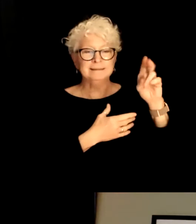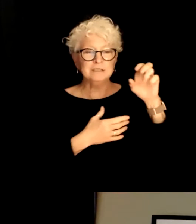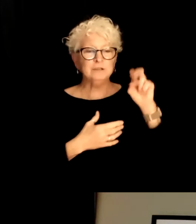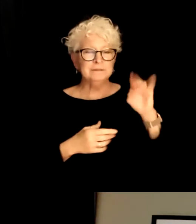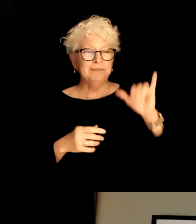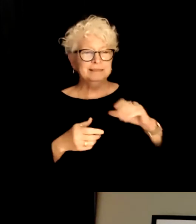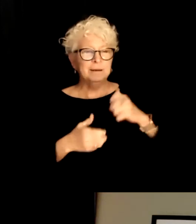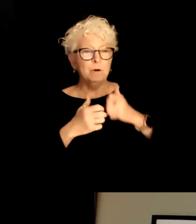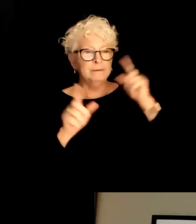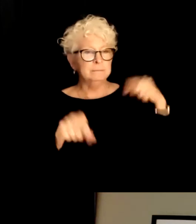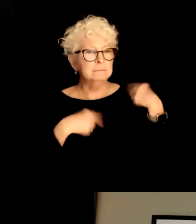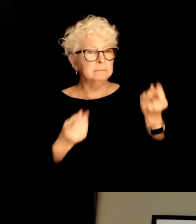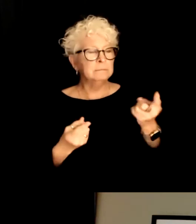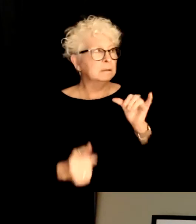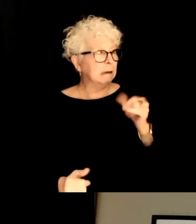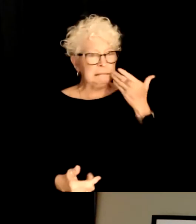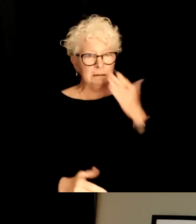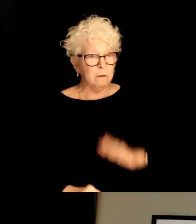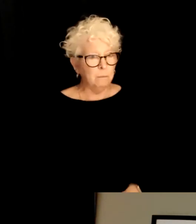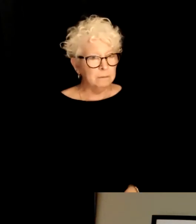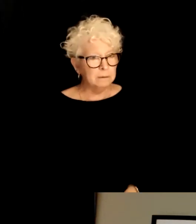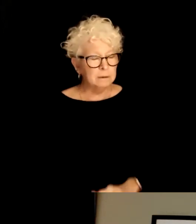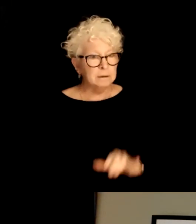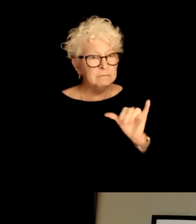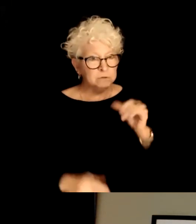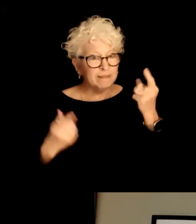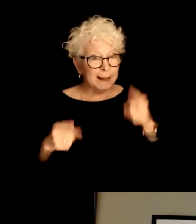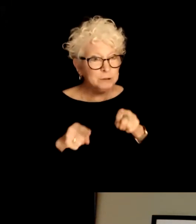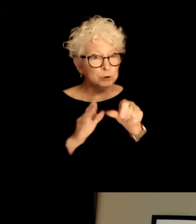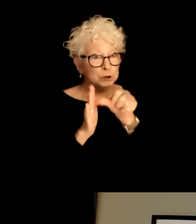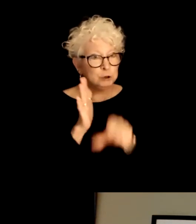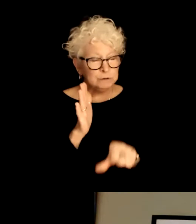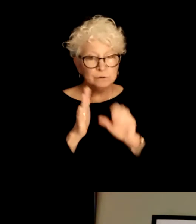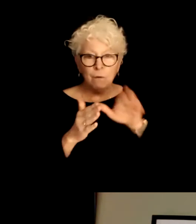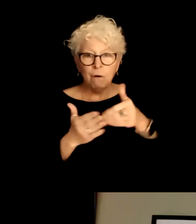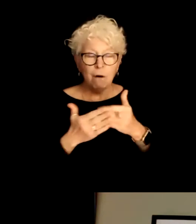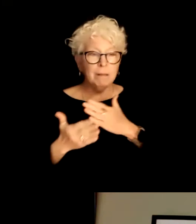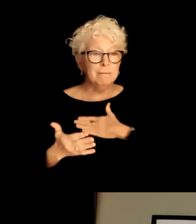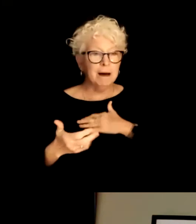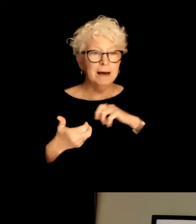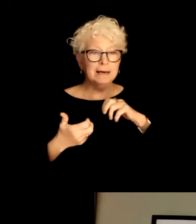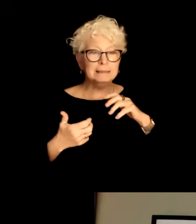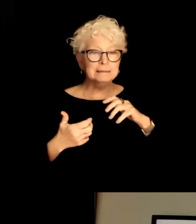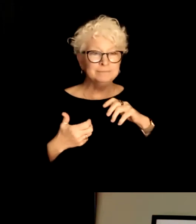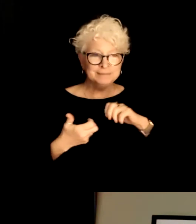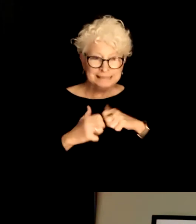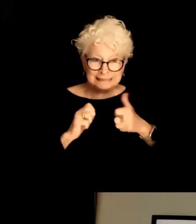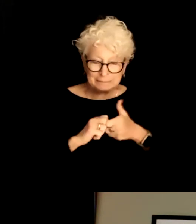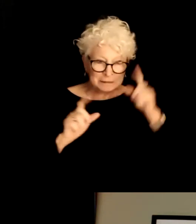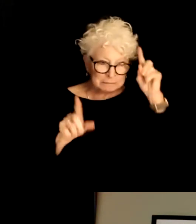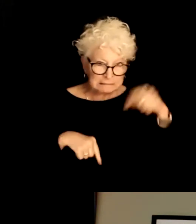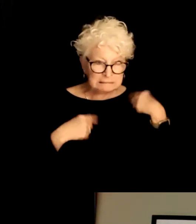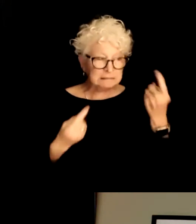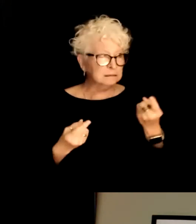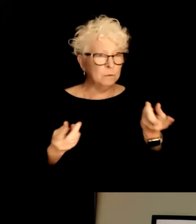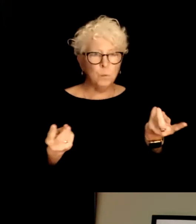that I was unaware of. And I started having a worsening of all of my symptoms, as well as very, very long periods